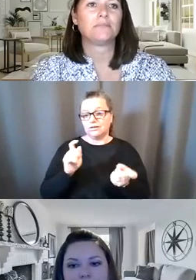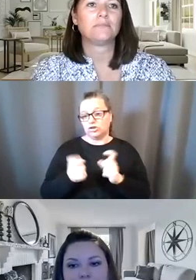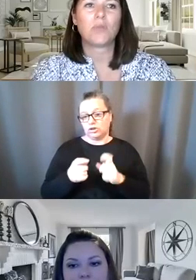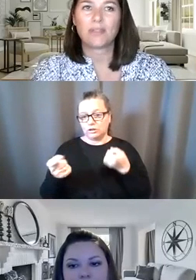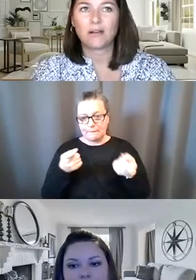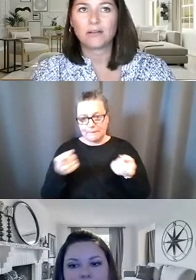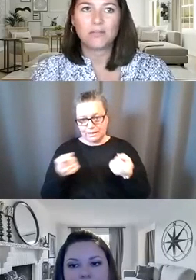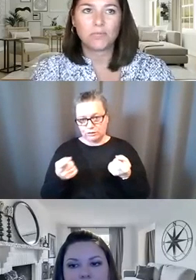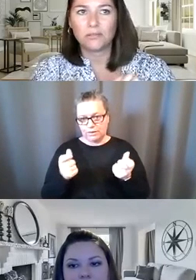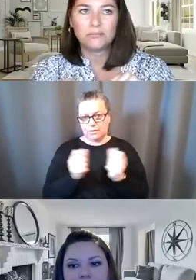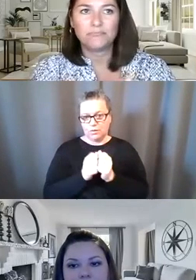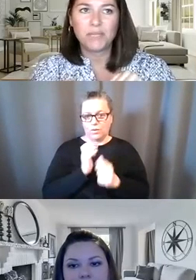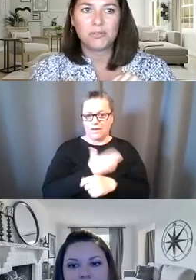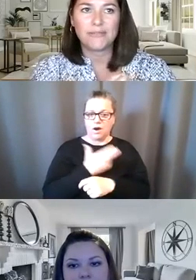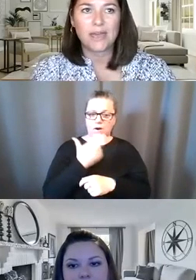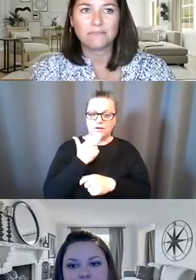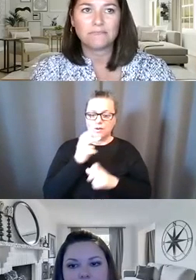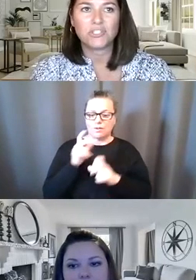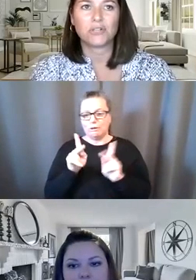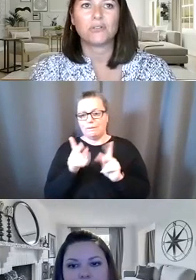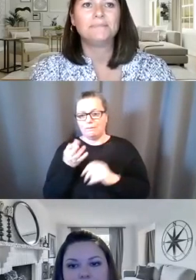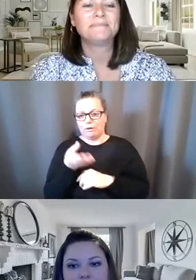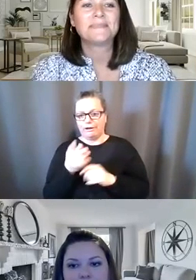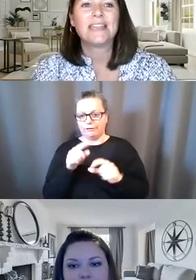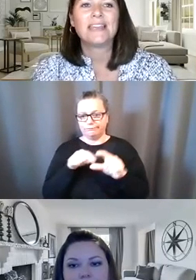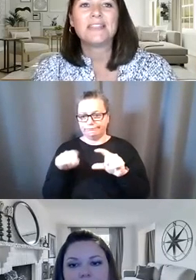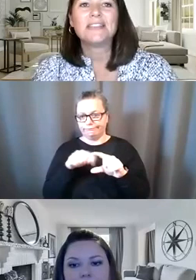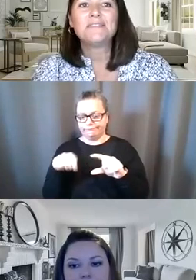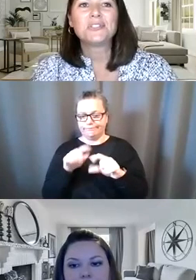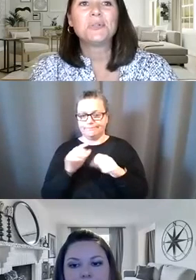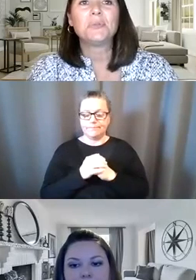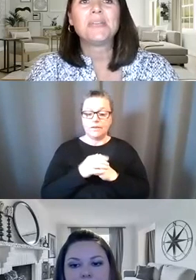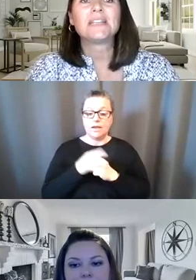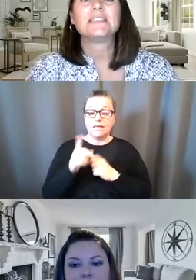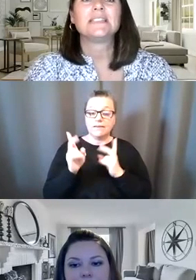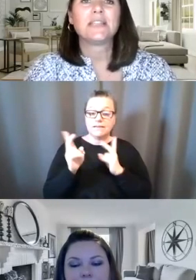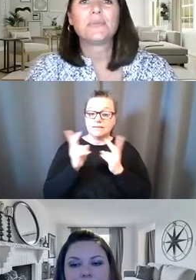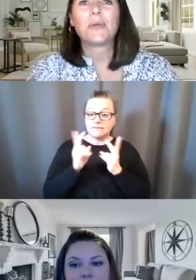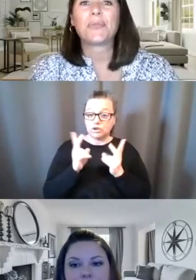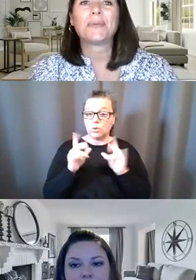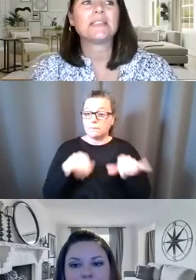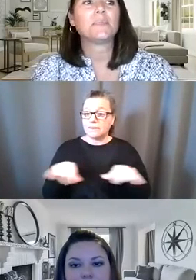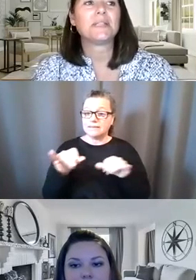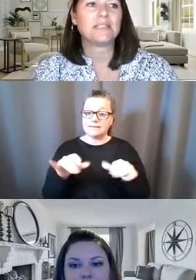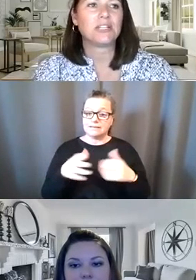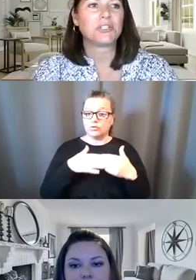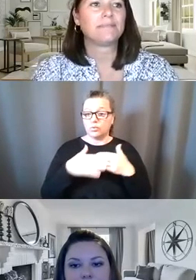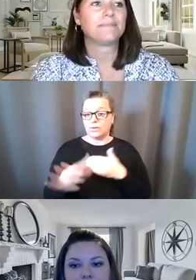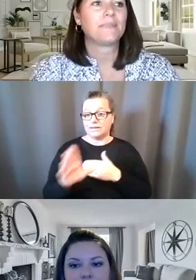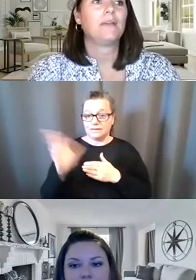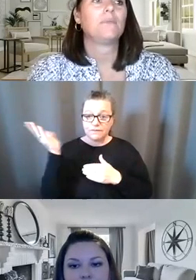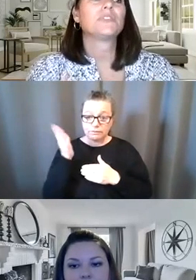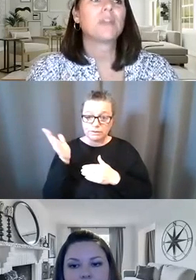management with our cute little people in that circle. This visual will be consistent throughout the rest of the